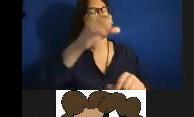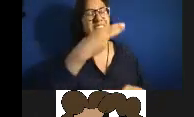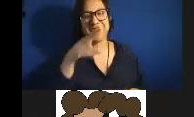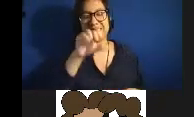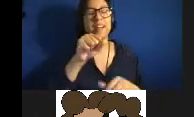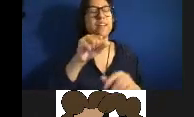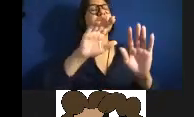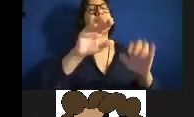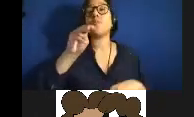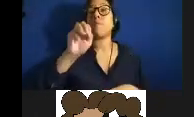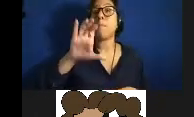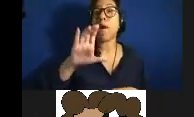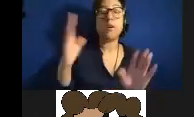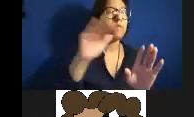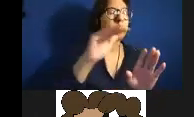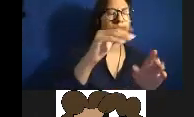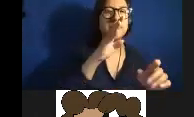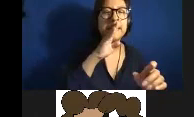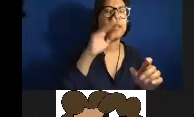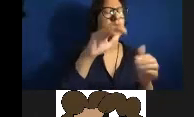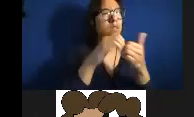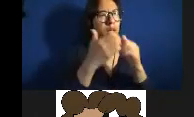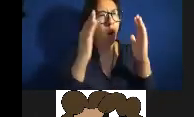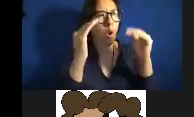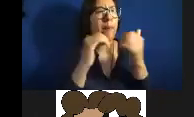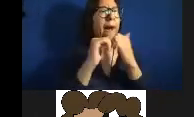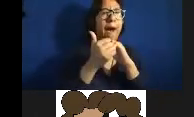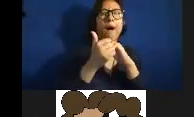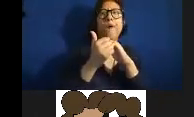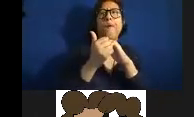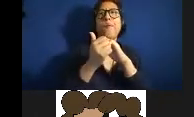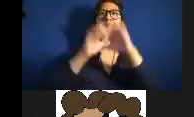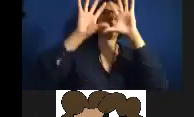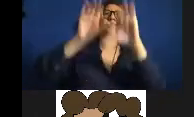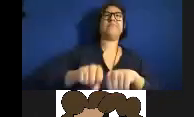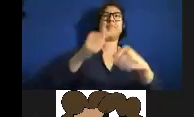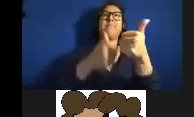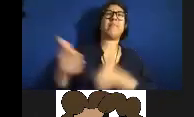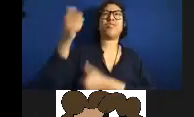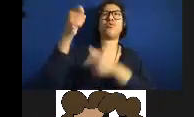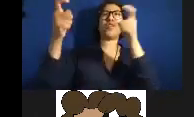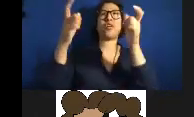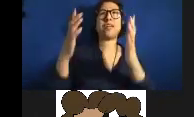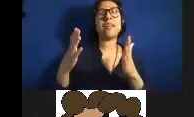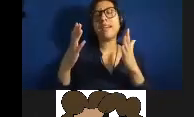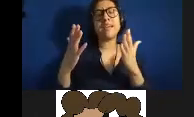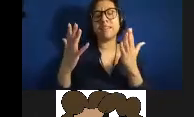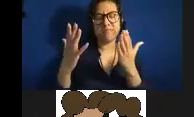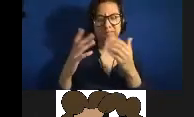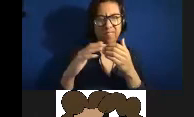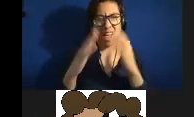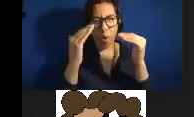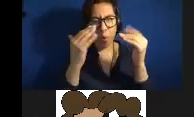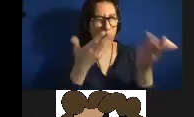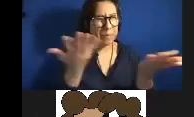hope in being able to, you know, combat patriarchy and you know, break the cycle of violence? What gives you hope? Gives